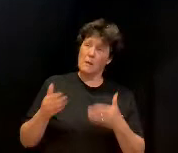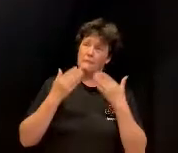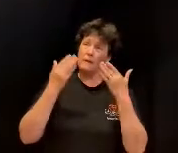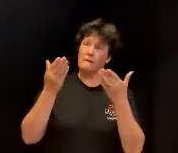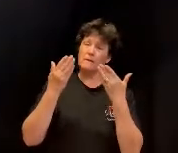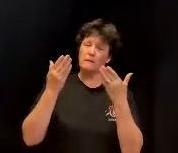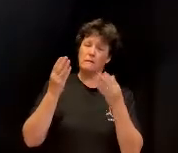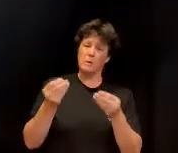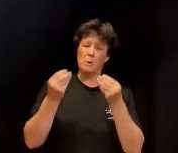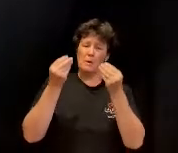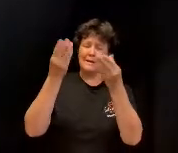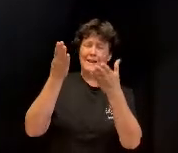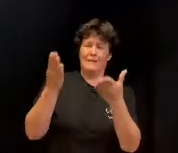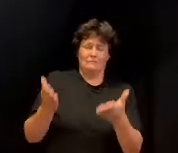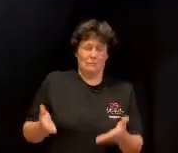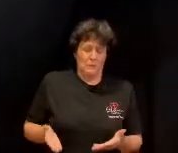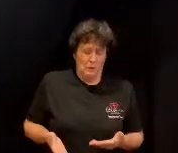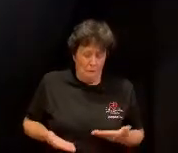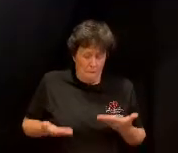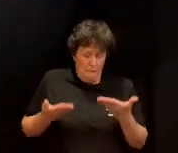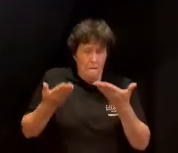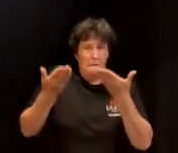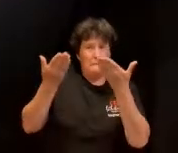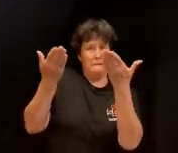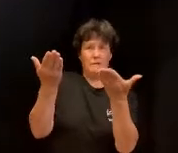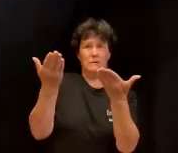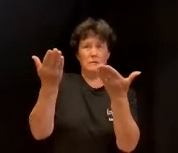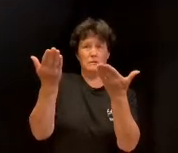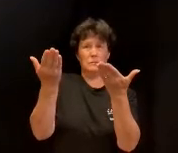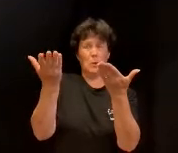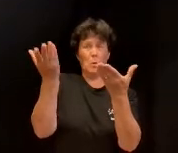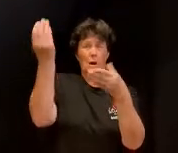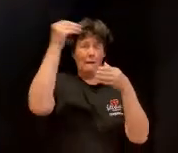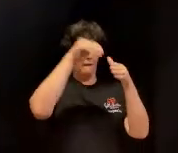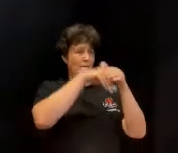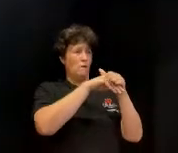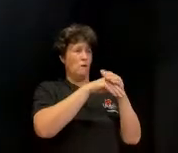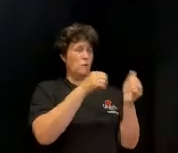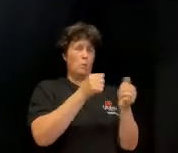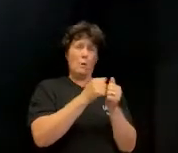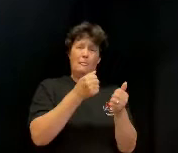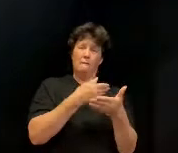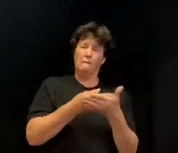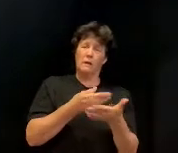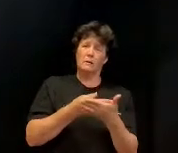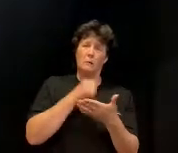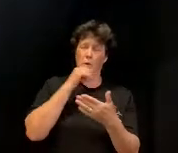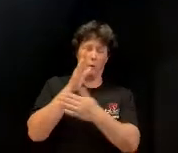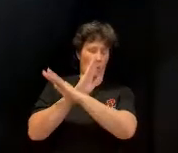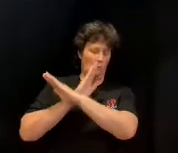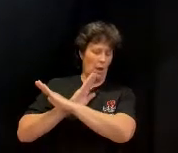these offerings to you. It's, Lord, we want to get you involved in our finances. We don't want to block you out.